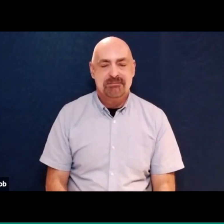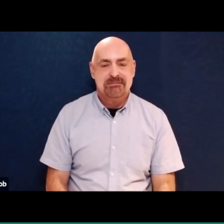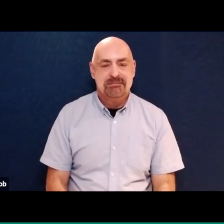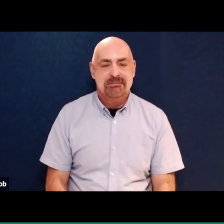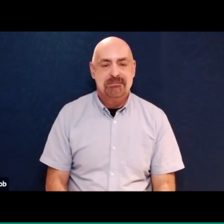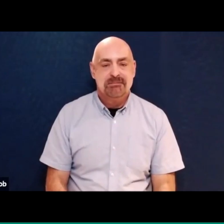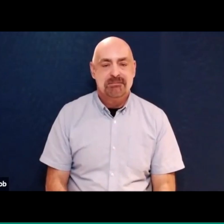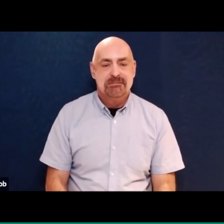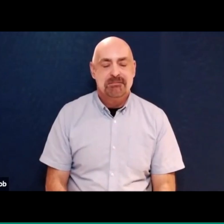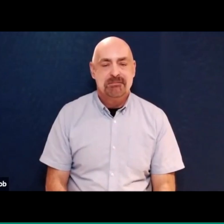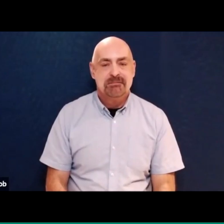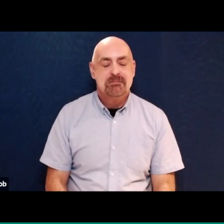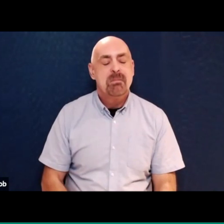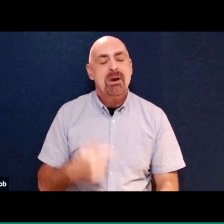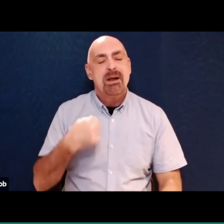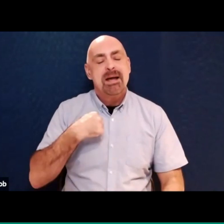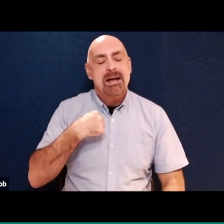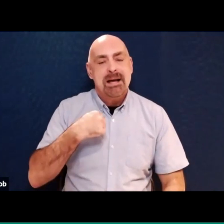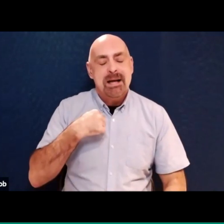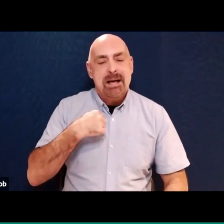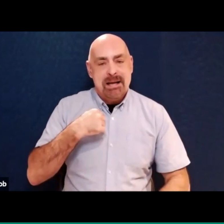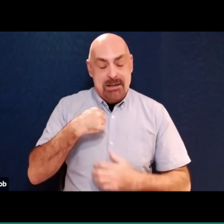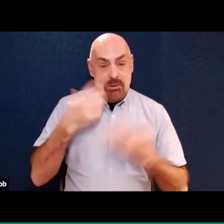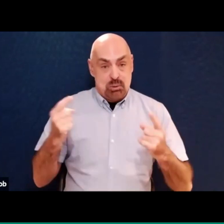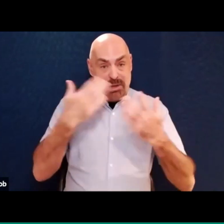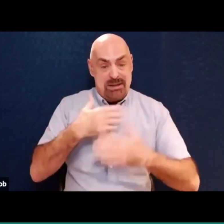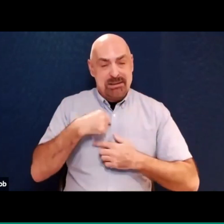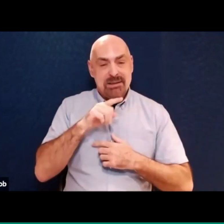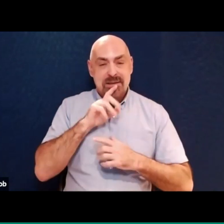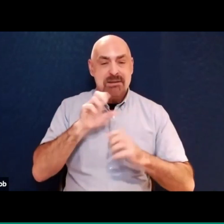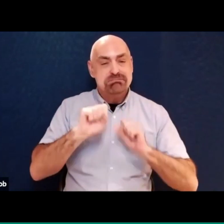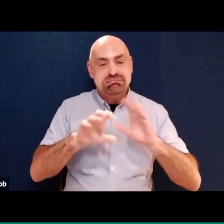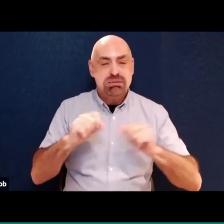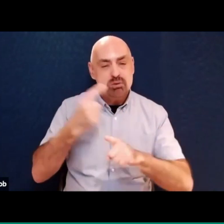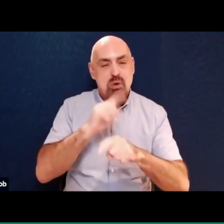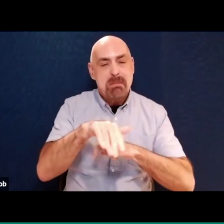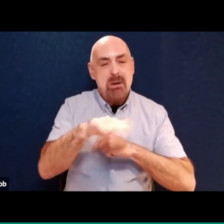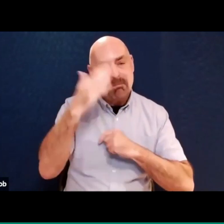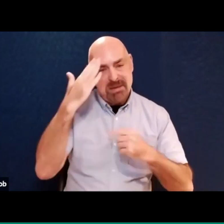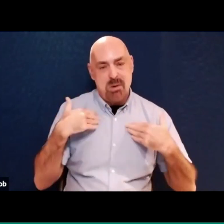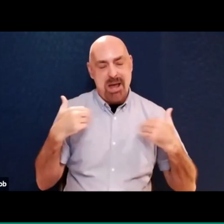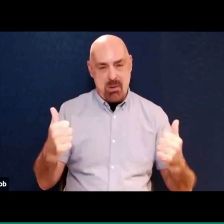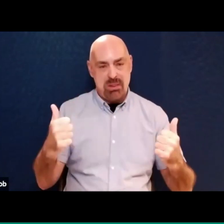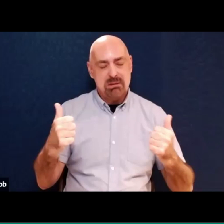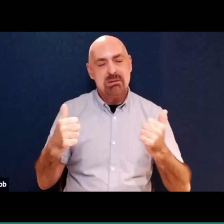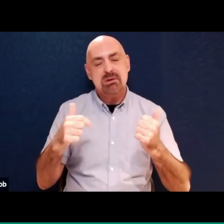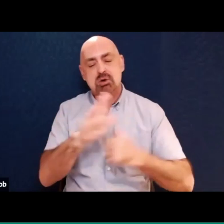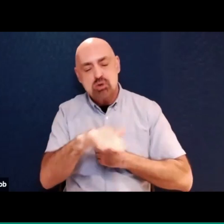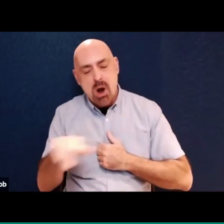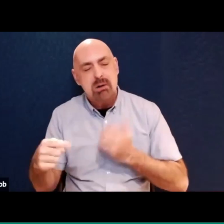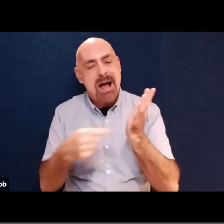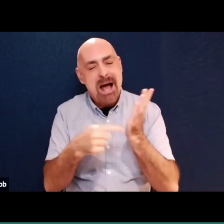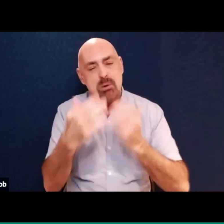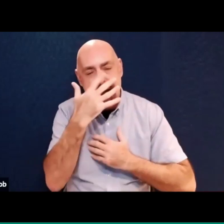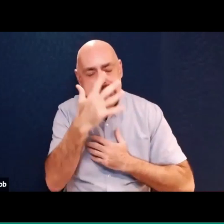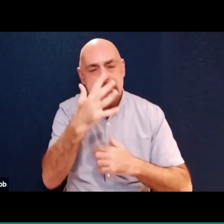I'm going to be speaking primarily about mental health, so with my kind of child and adolescent